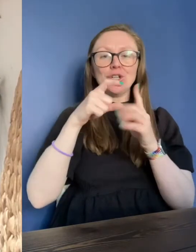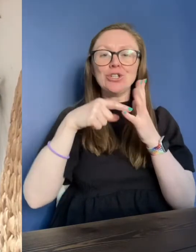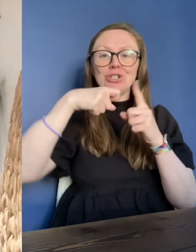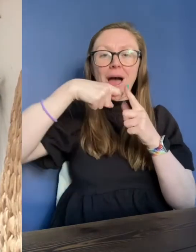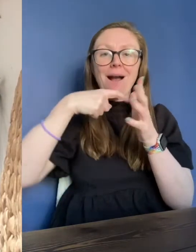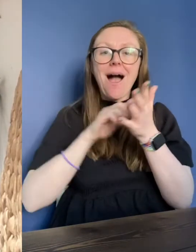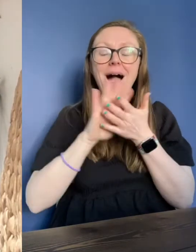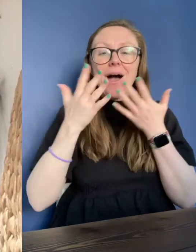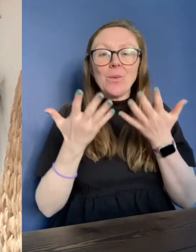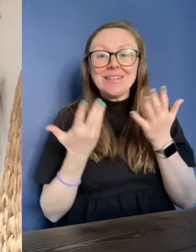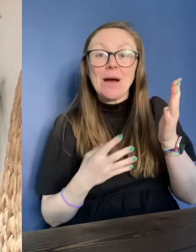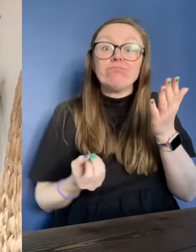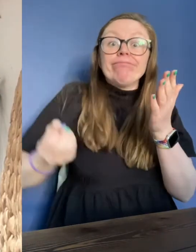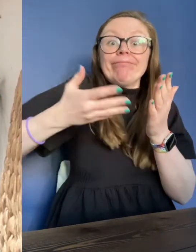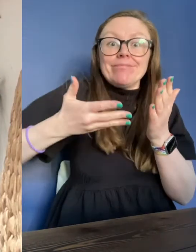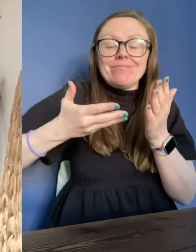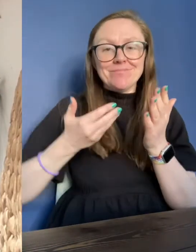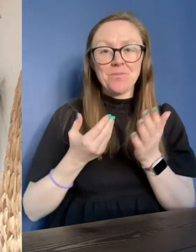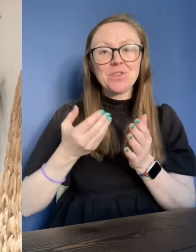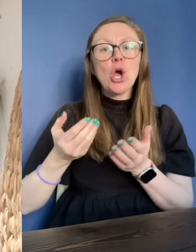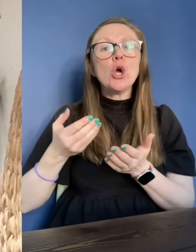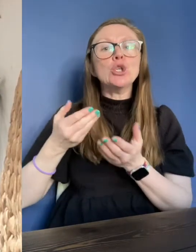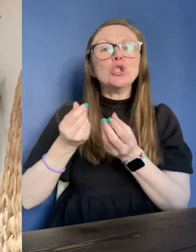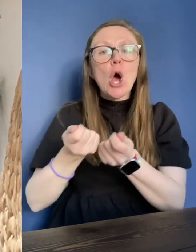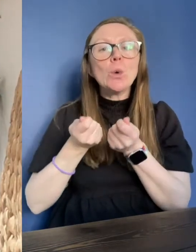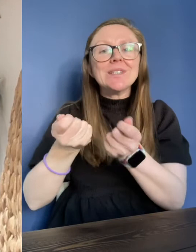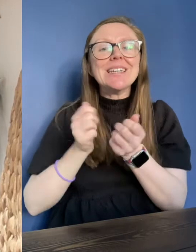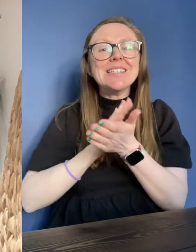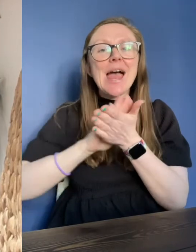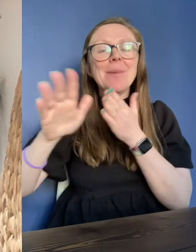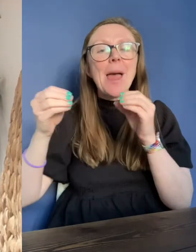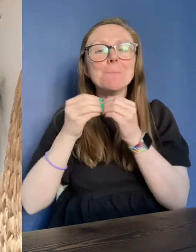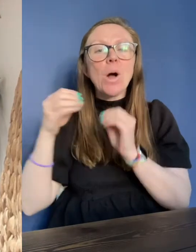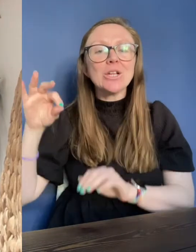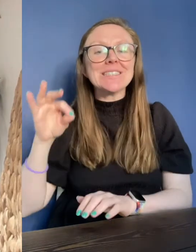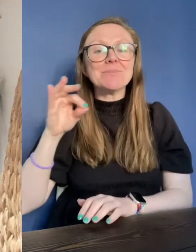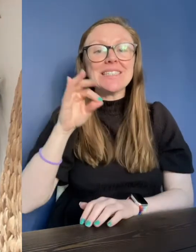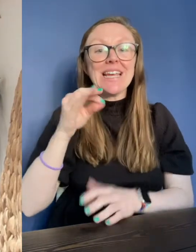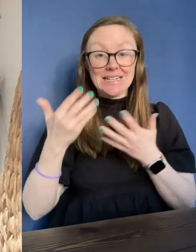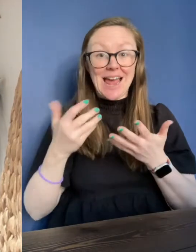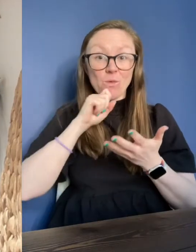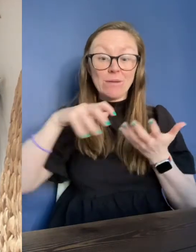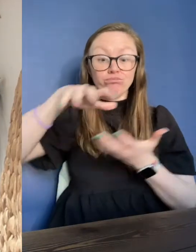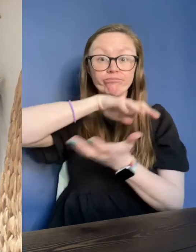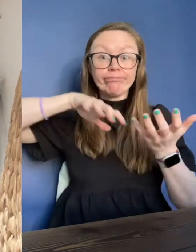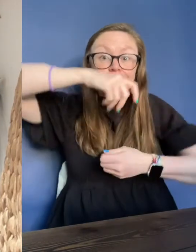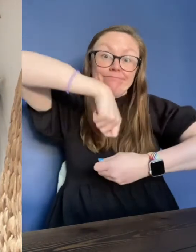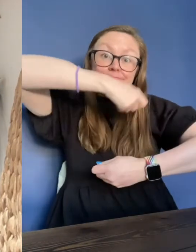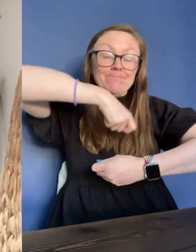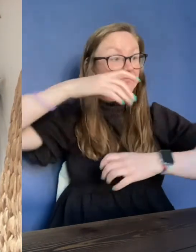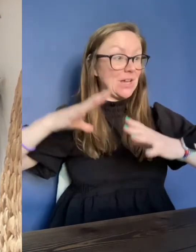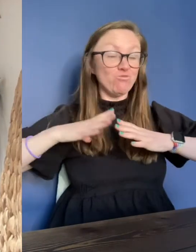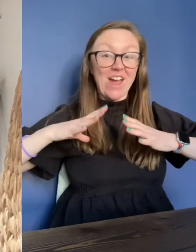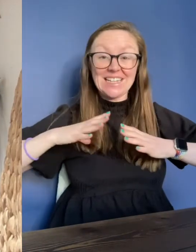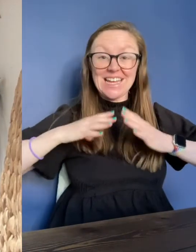final ingredients, which is the toasted Himalayan balsam seed, and give that a stir. And it's ready. You can keep